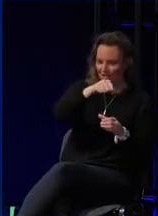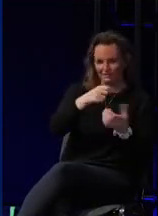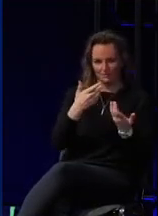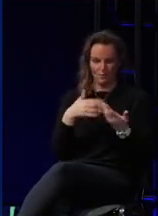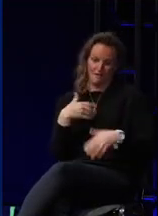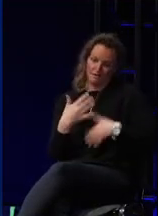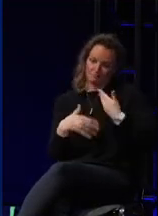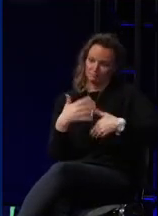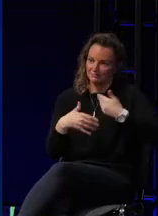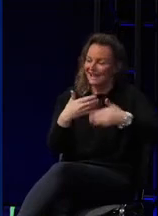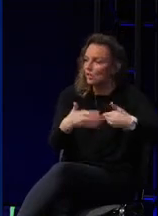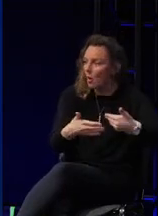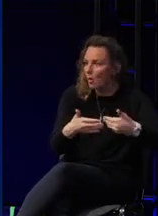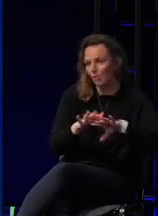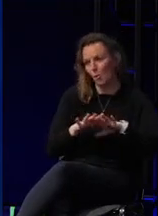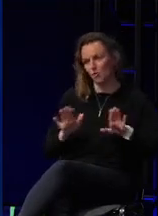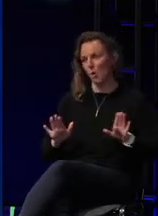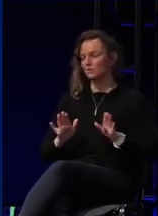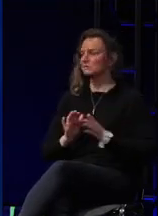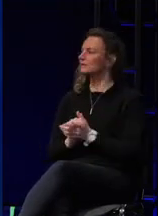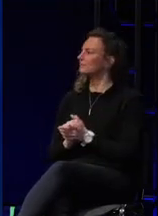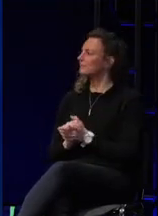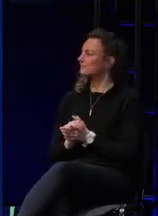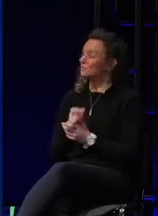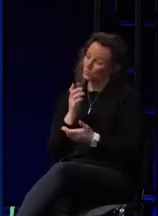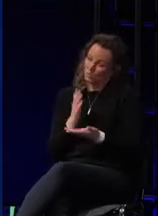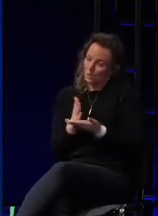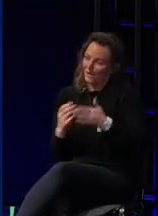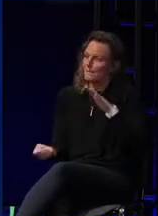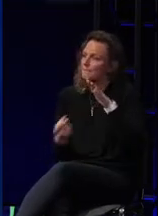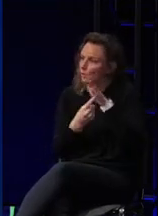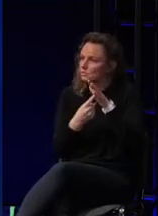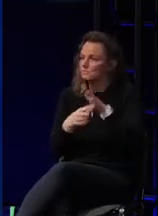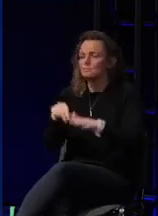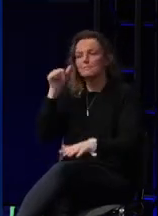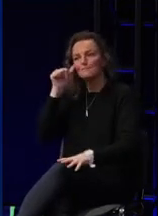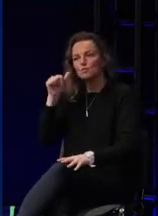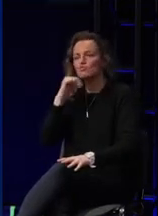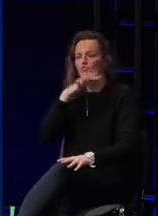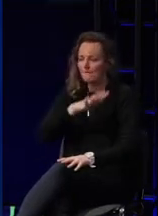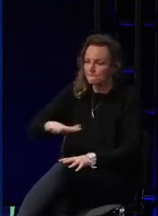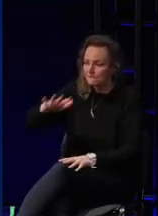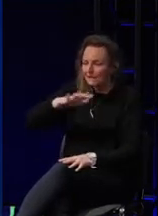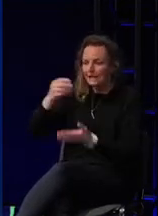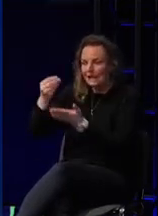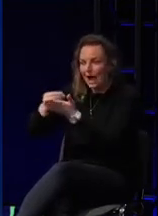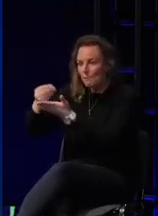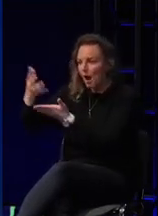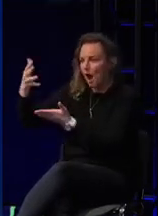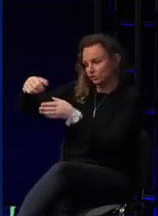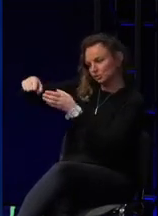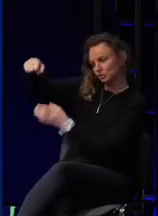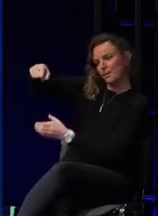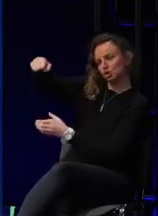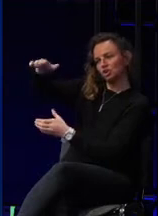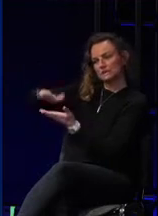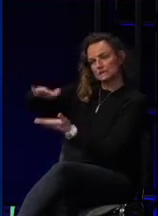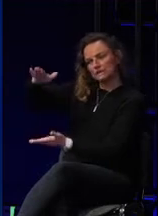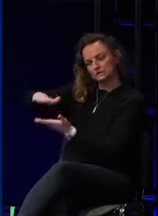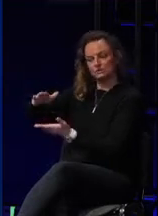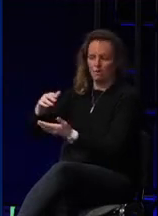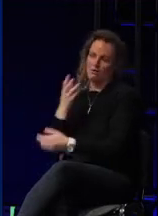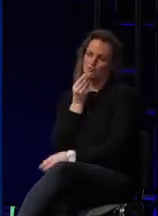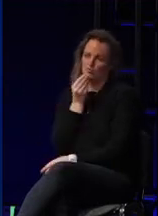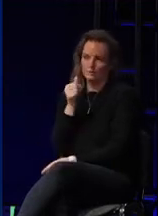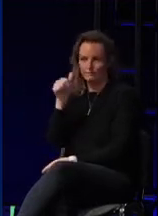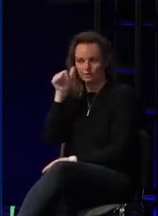that's, it's quite crucial. But I think if you know a rough ball, it's very handy to know a rough ballpark. And yeah, of course I